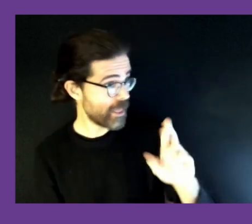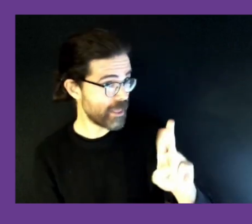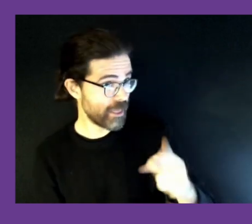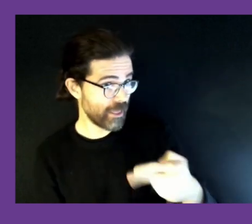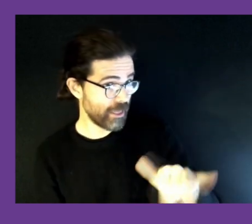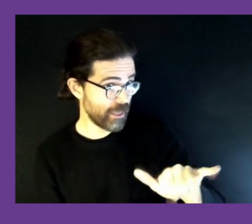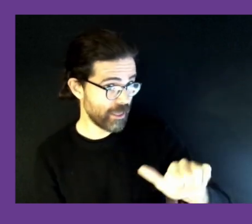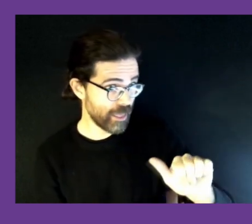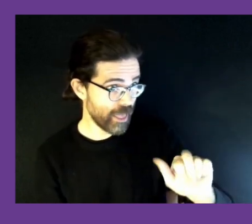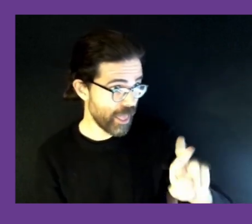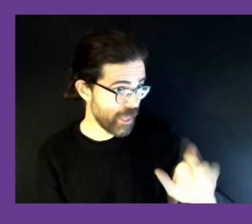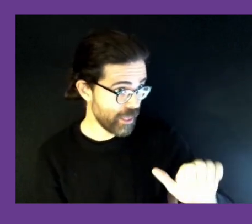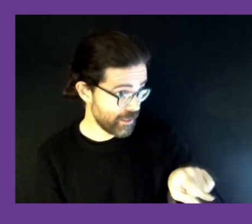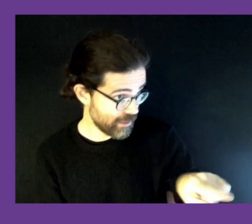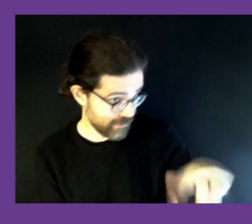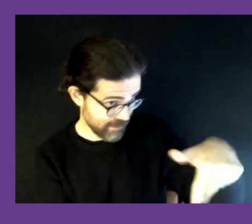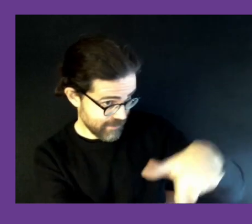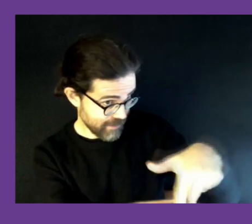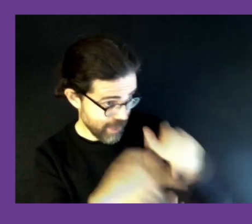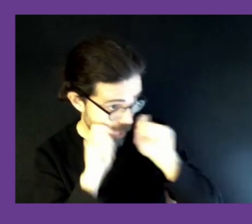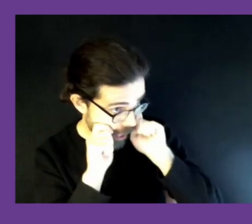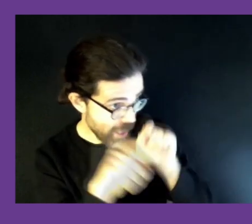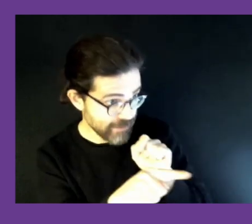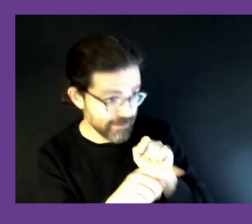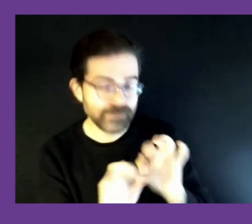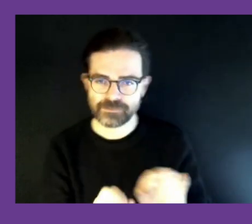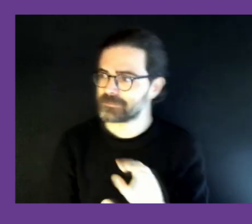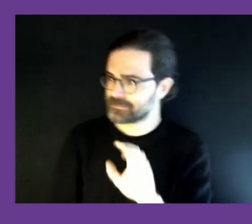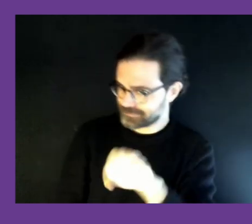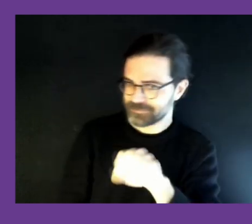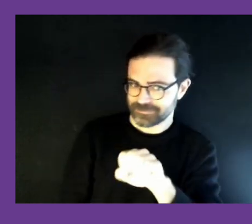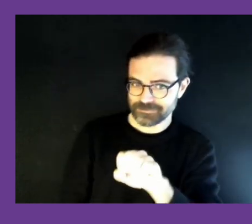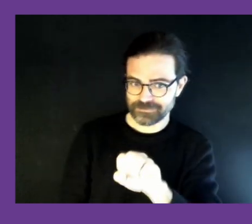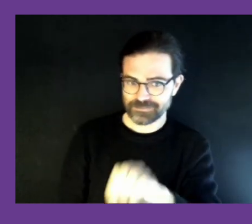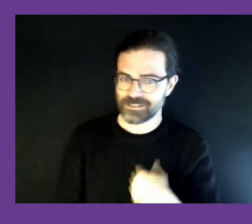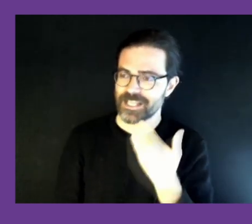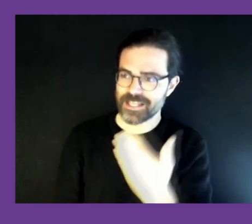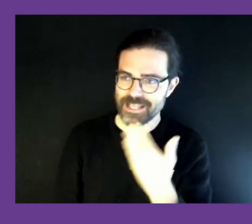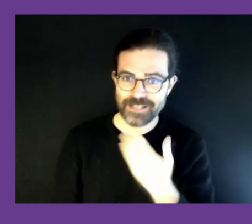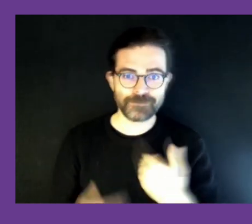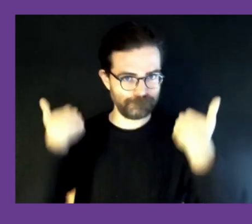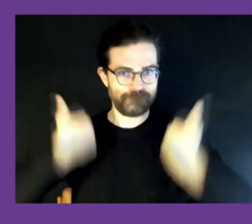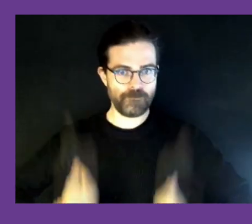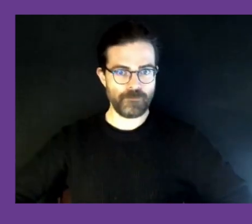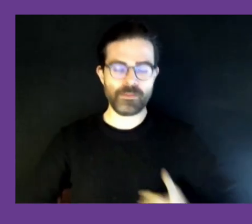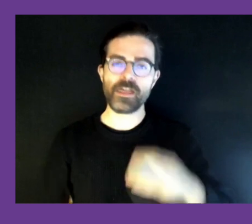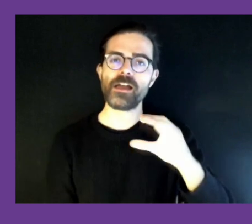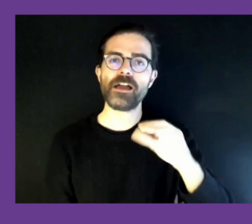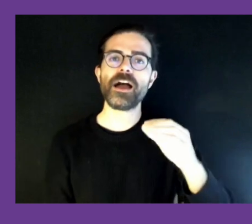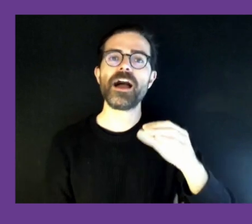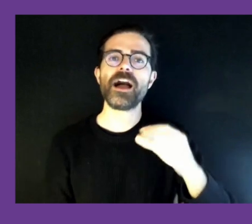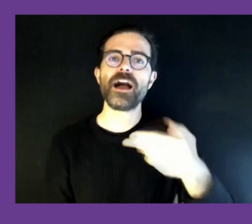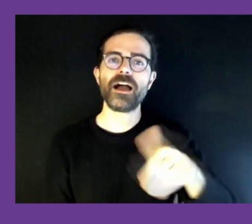thank you very much and welcome to this webinar that we are organizing together. I am Chiara Giovannini. I am the Deputy